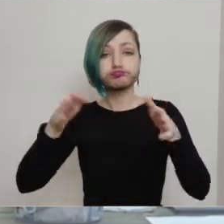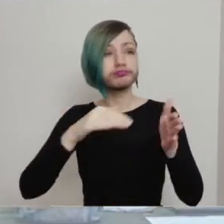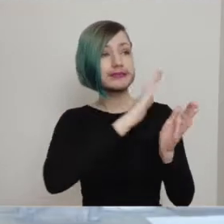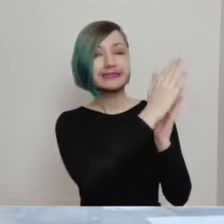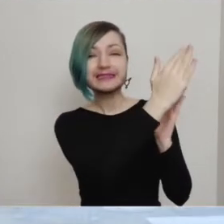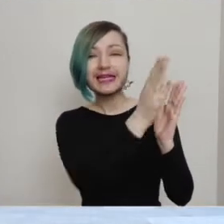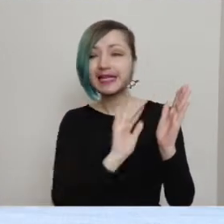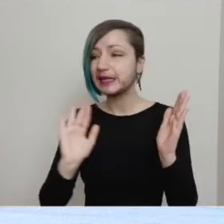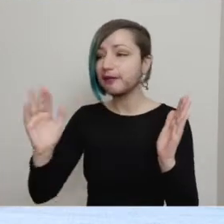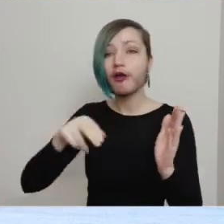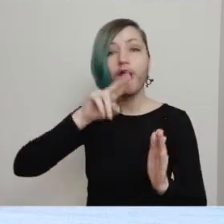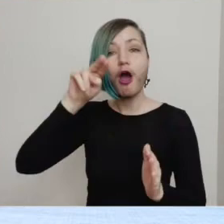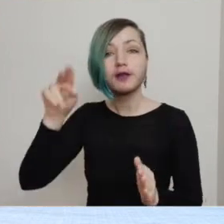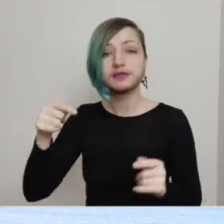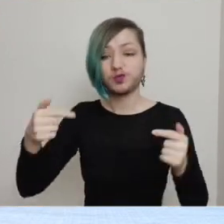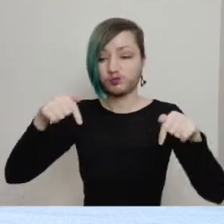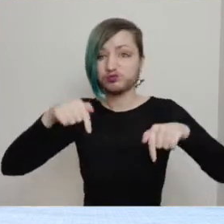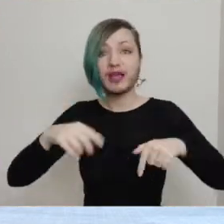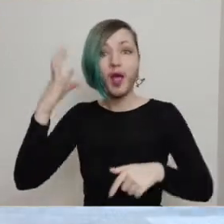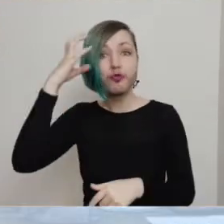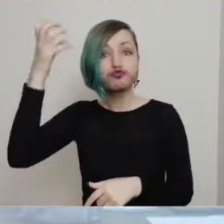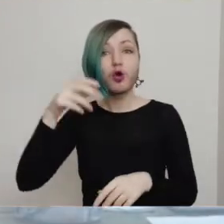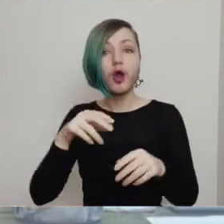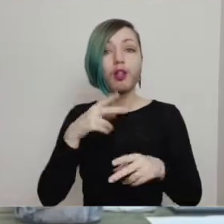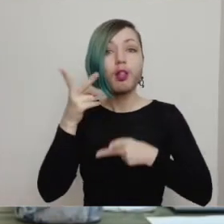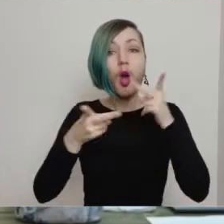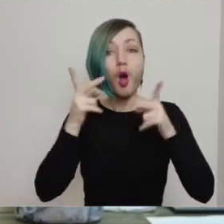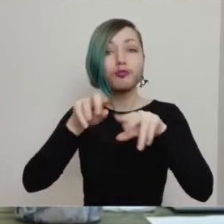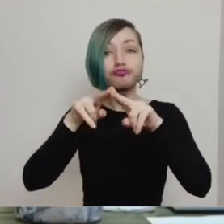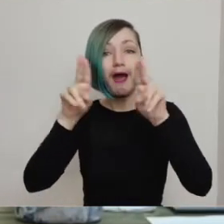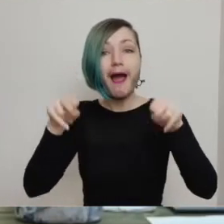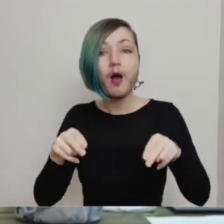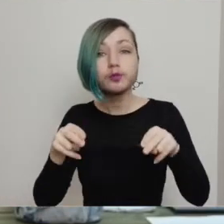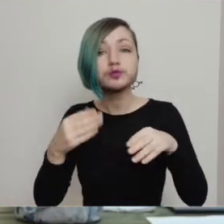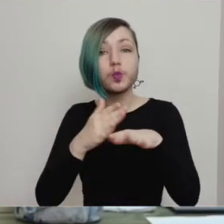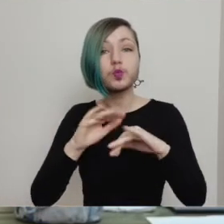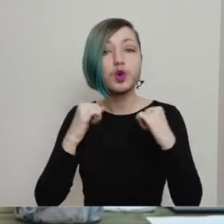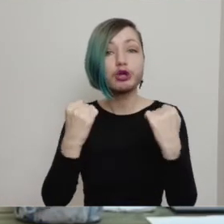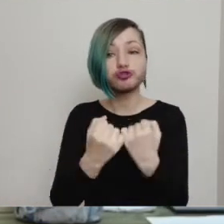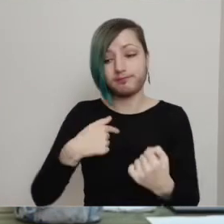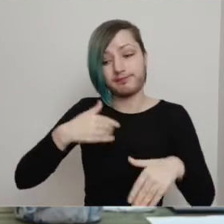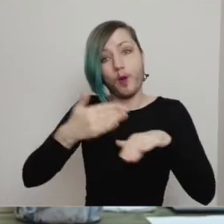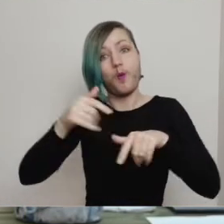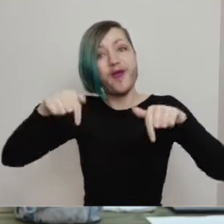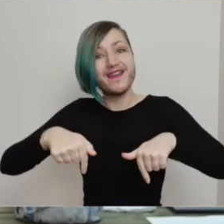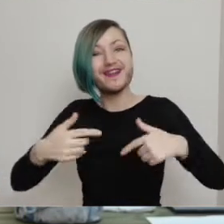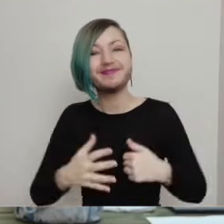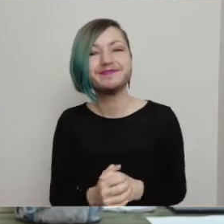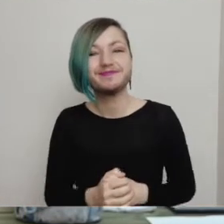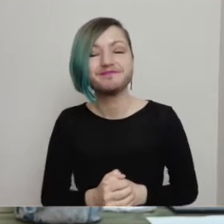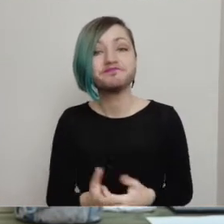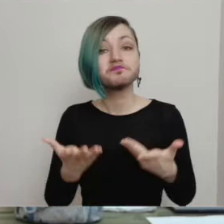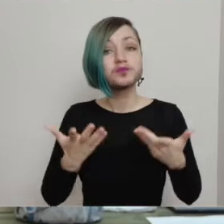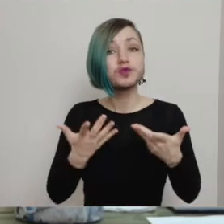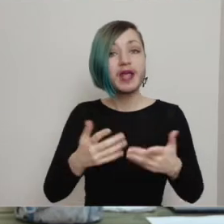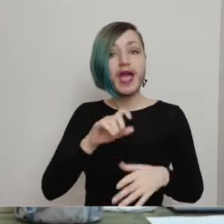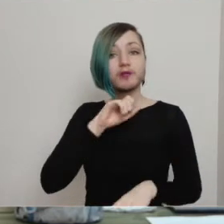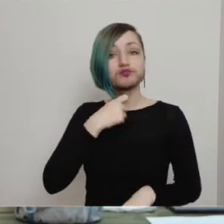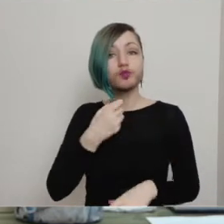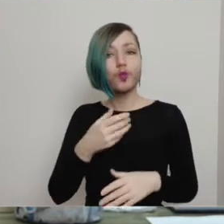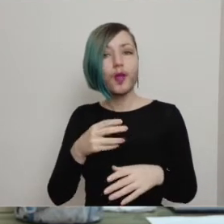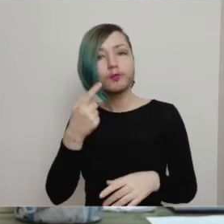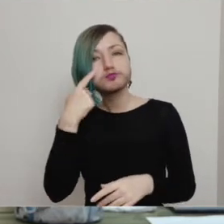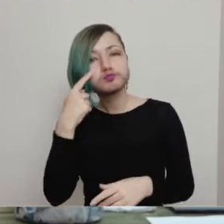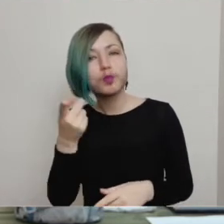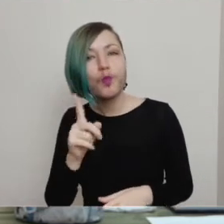House workshop where I work. And today we're going to be doing a workshop